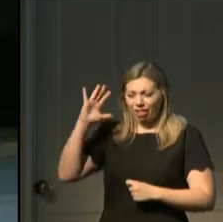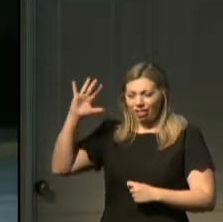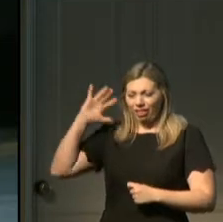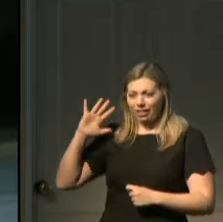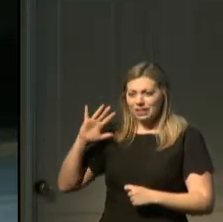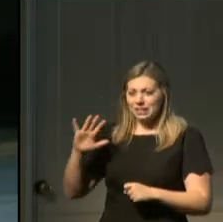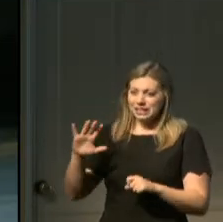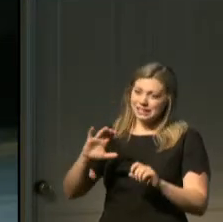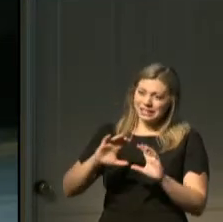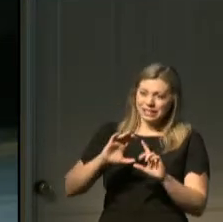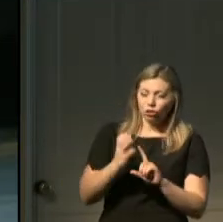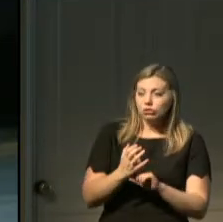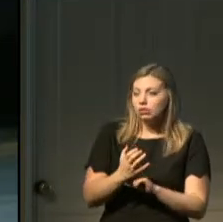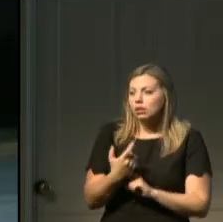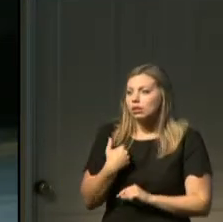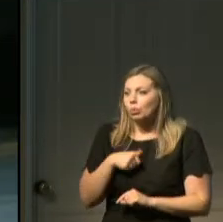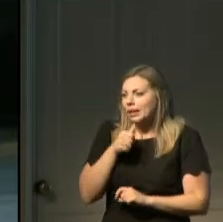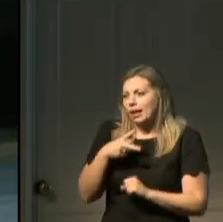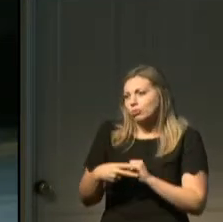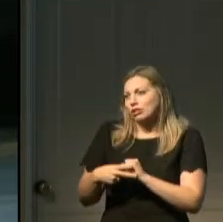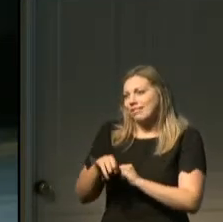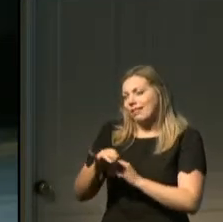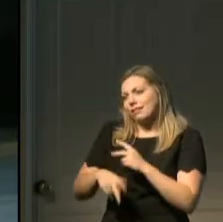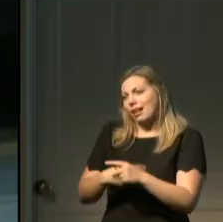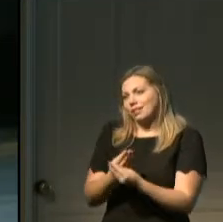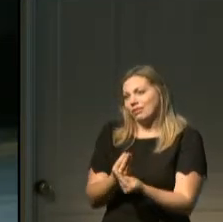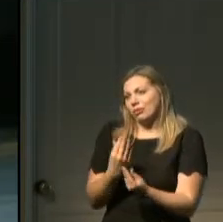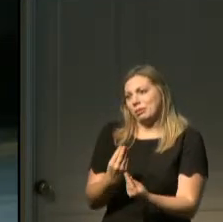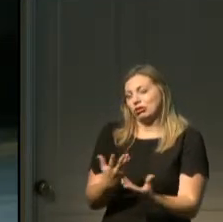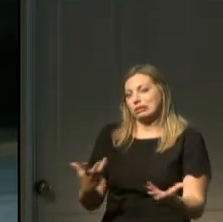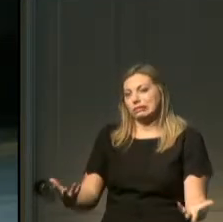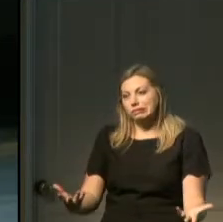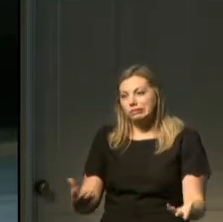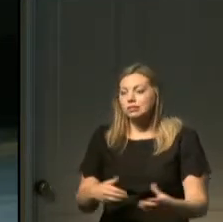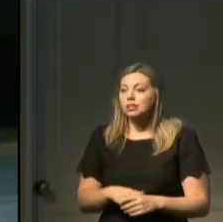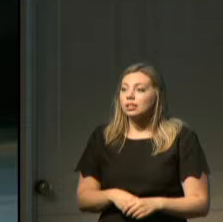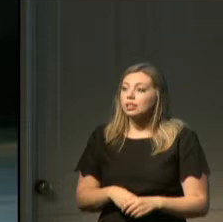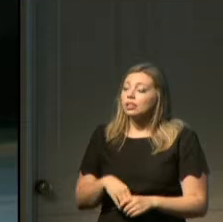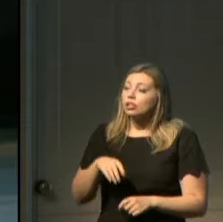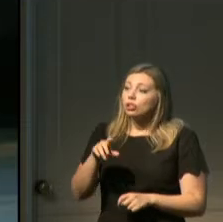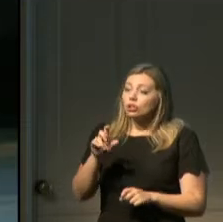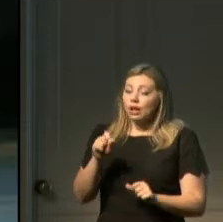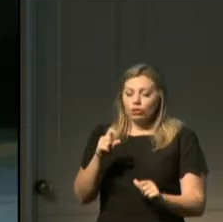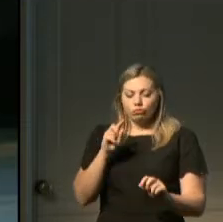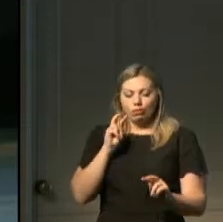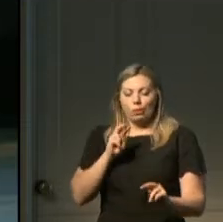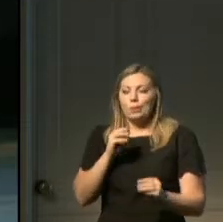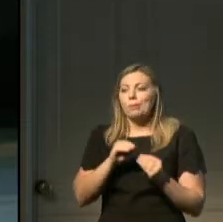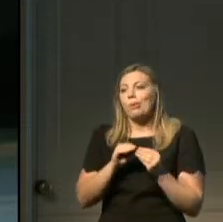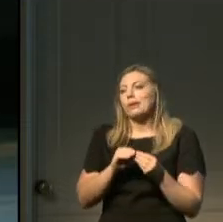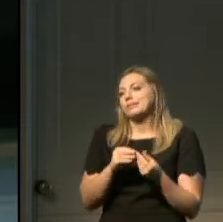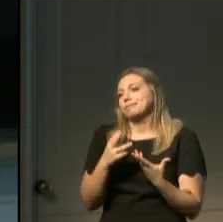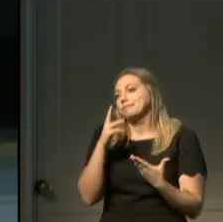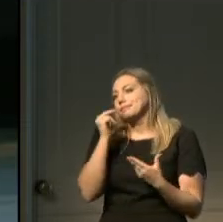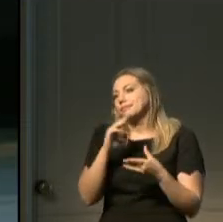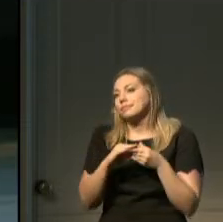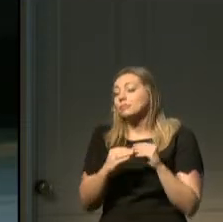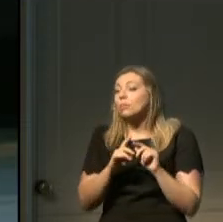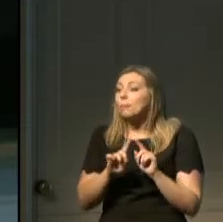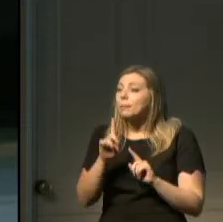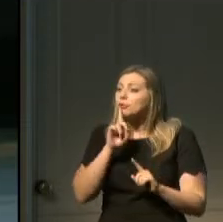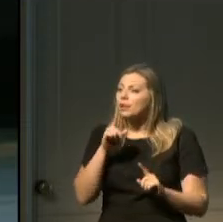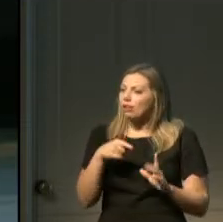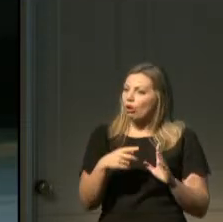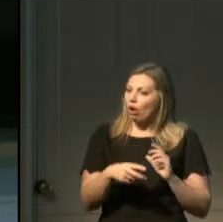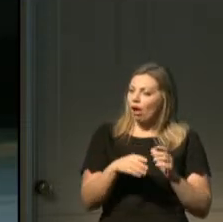not preserving those things. And you can take a much more anecdotal example is, often when they preserve magazines,